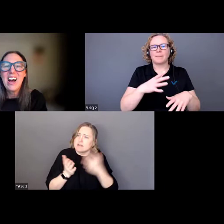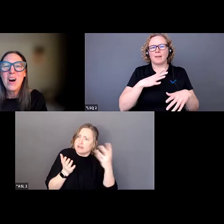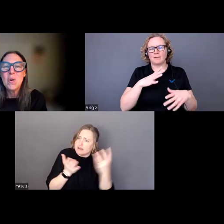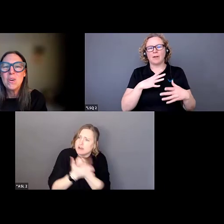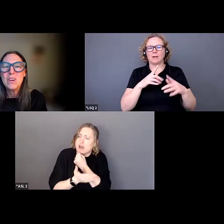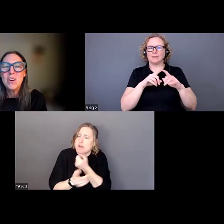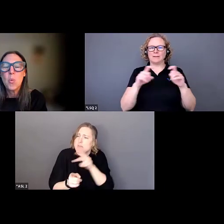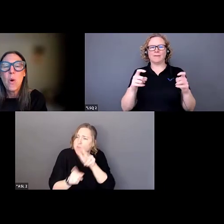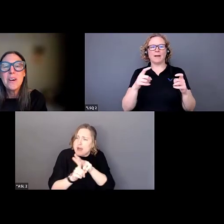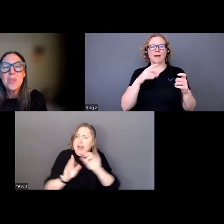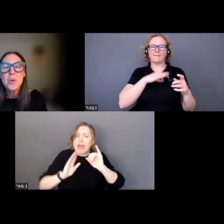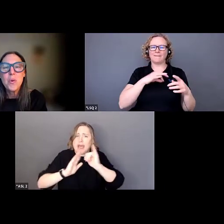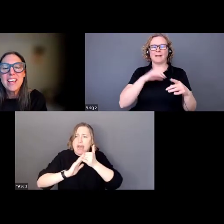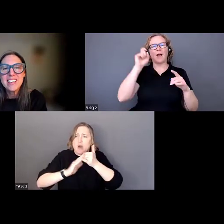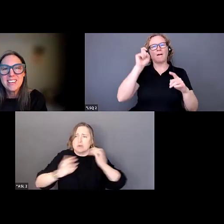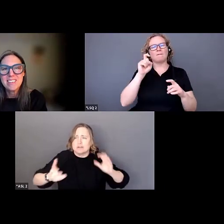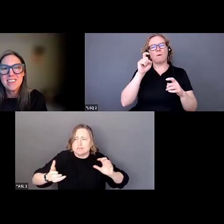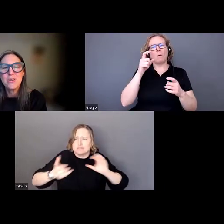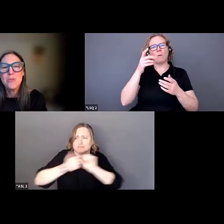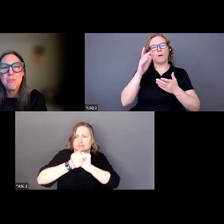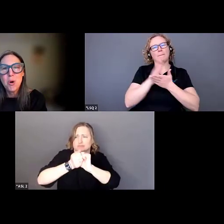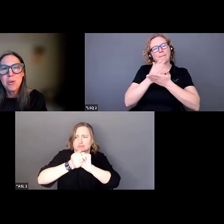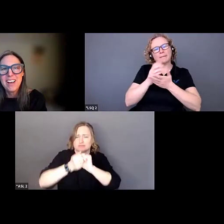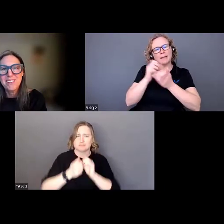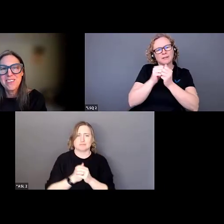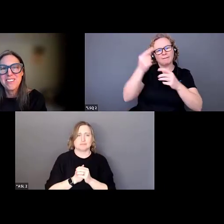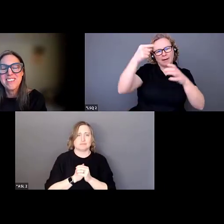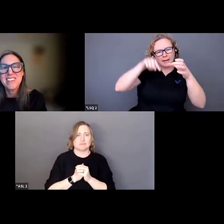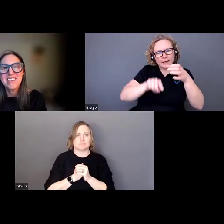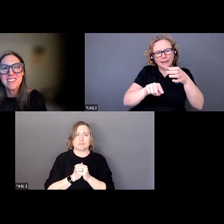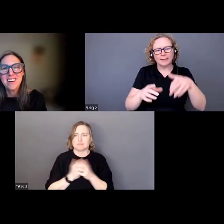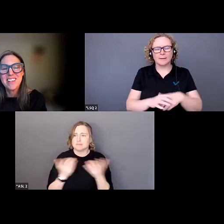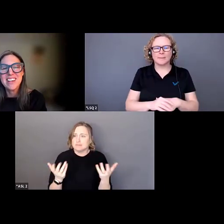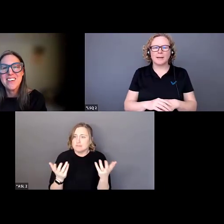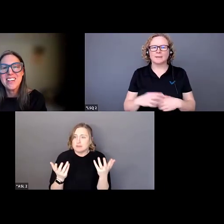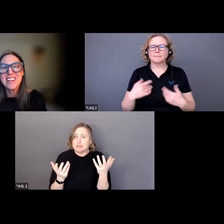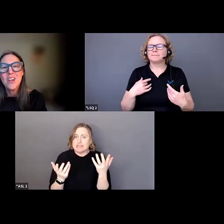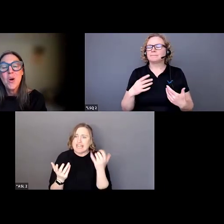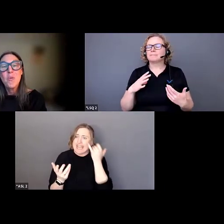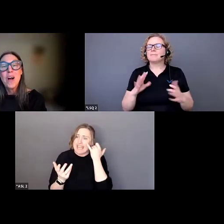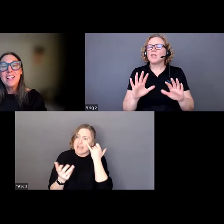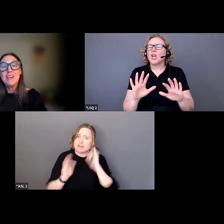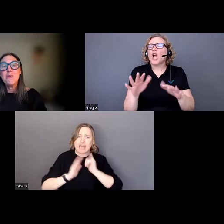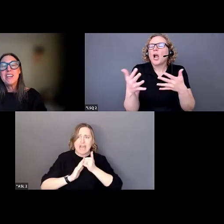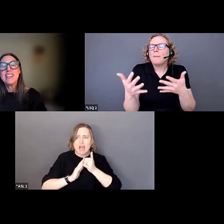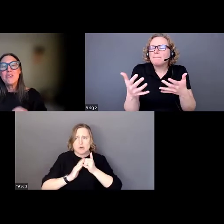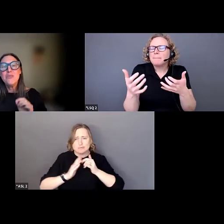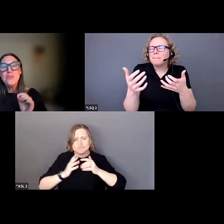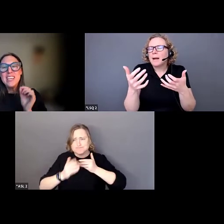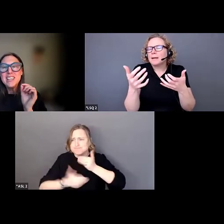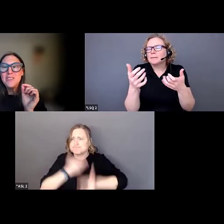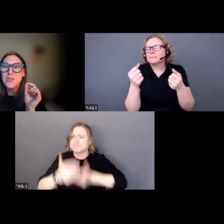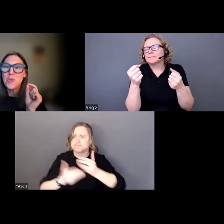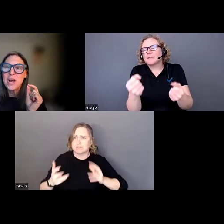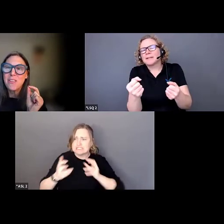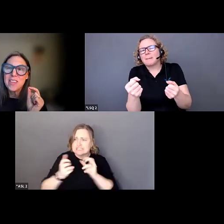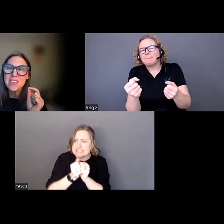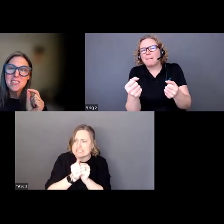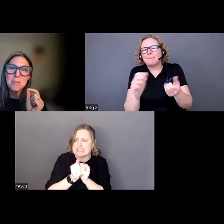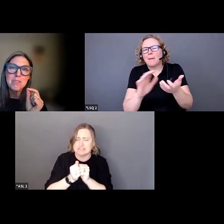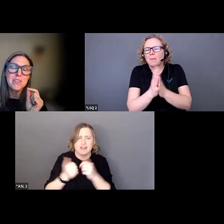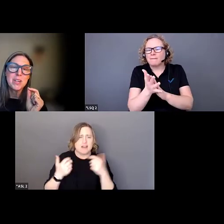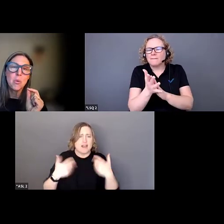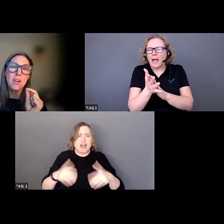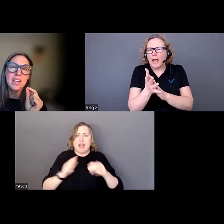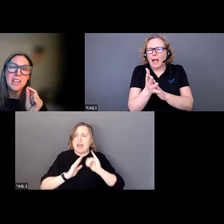And how? What are the ways to mobilize resistance and solidarity? Well, if we can tune into the way that